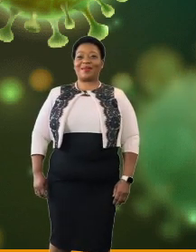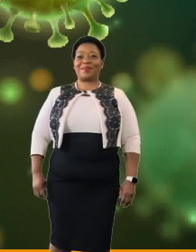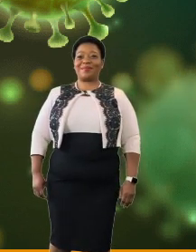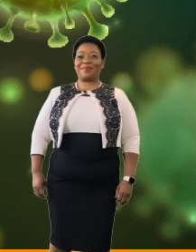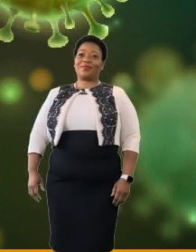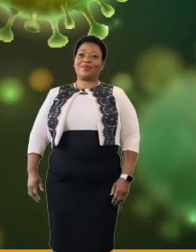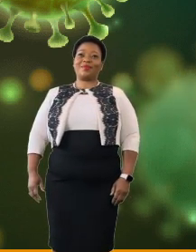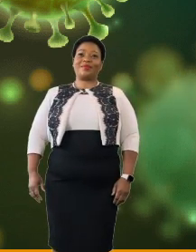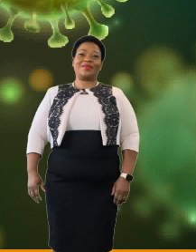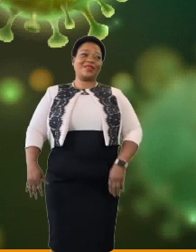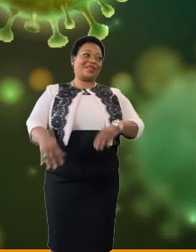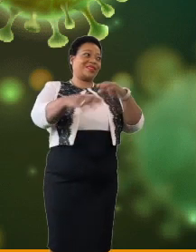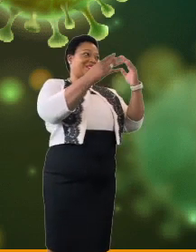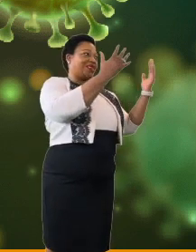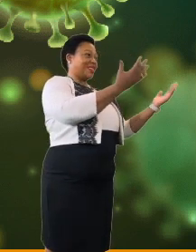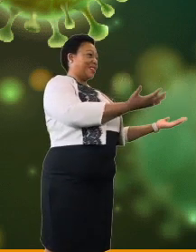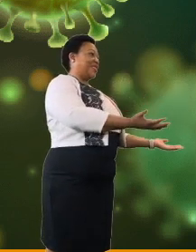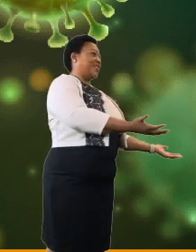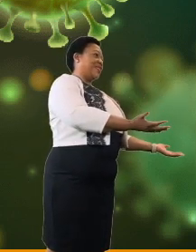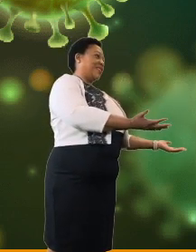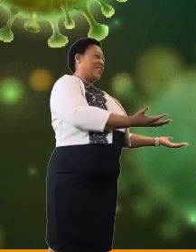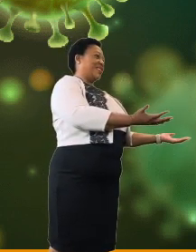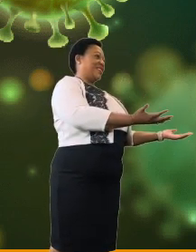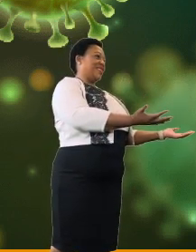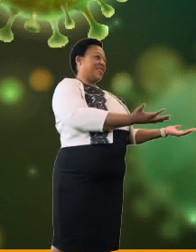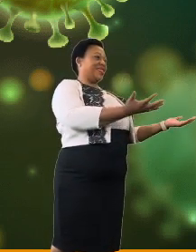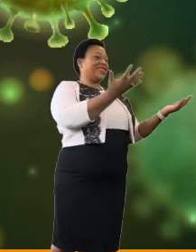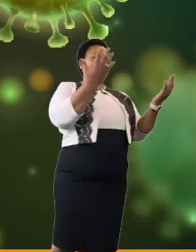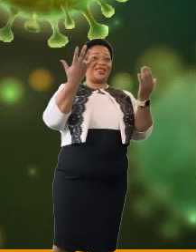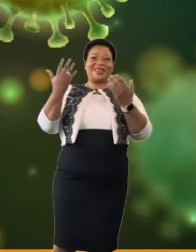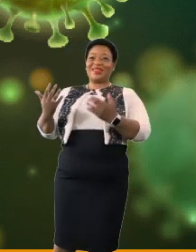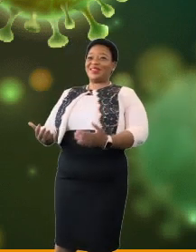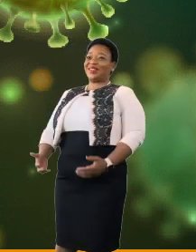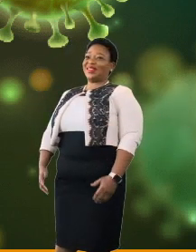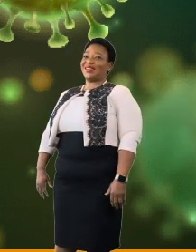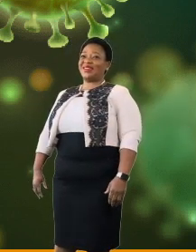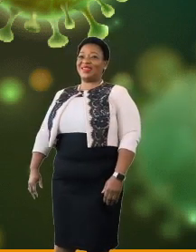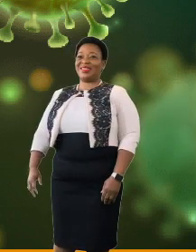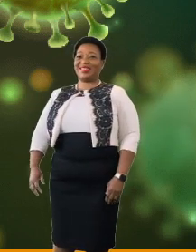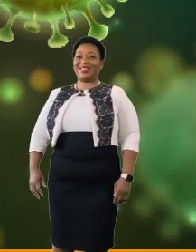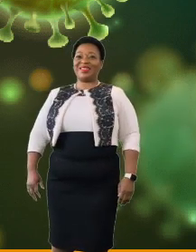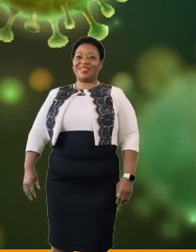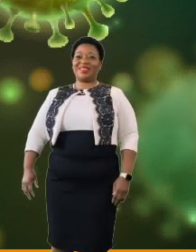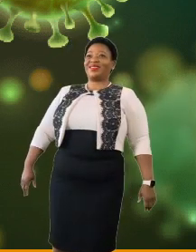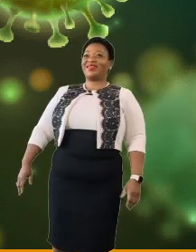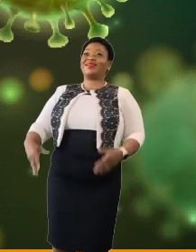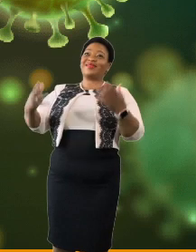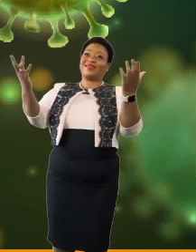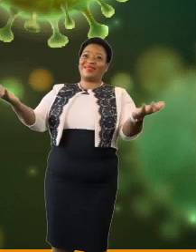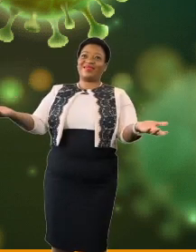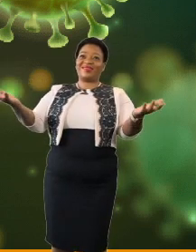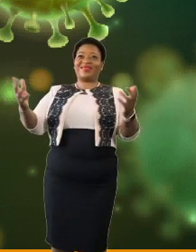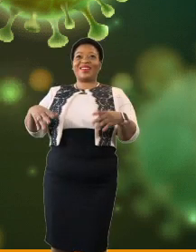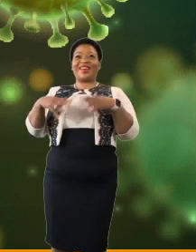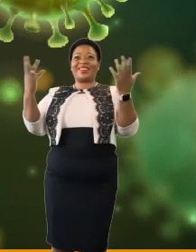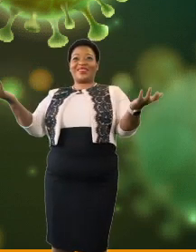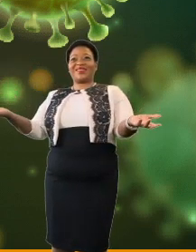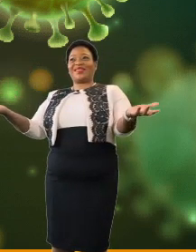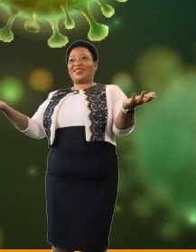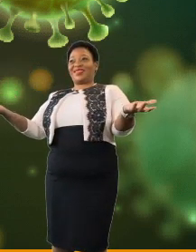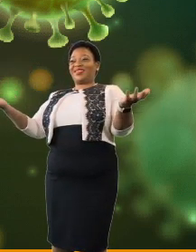some ideas that I'll be sharing with the participants of this webinar, just on how we can manage